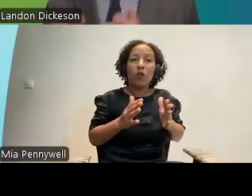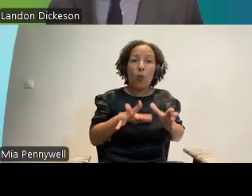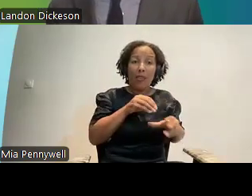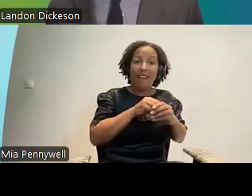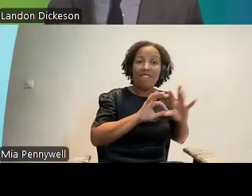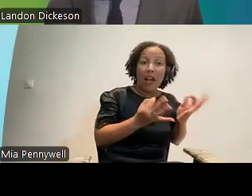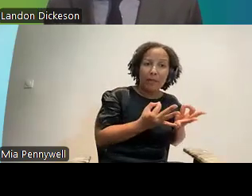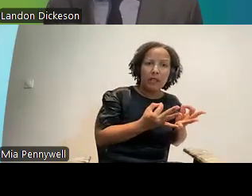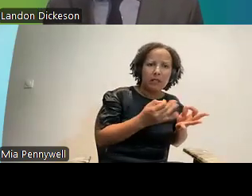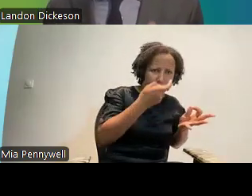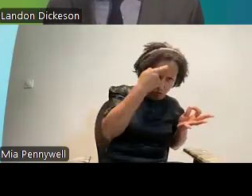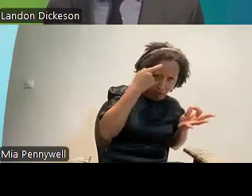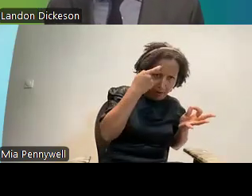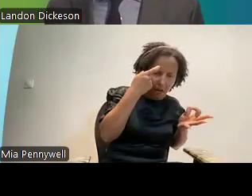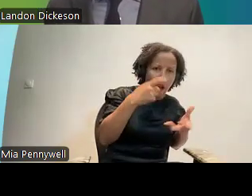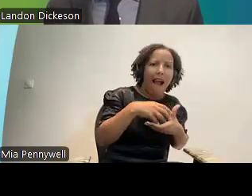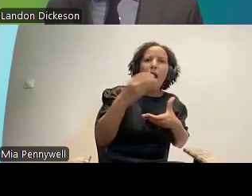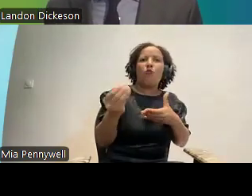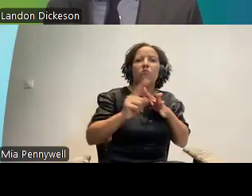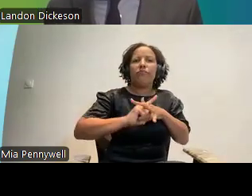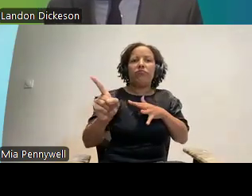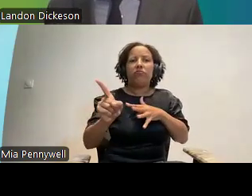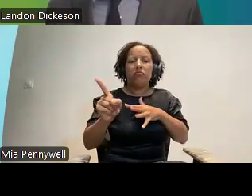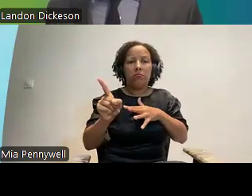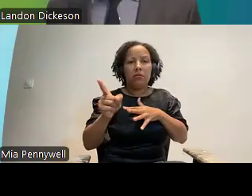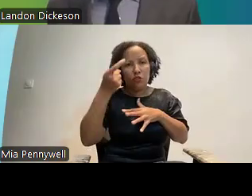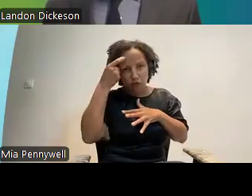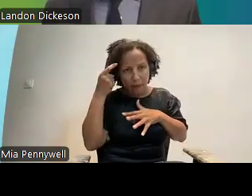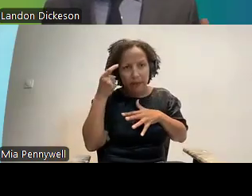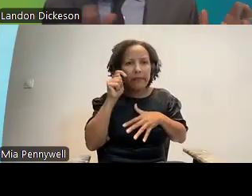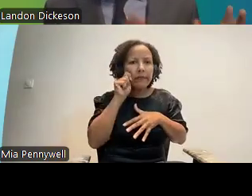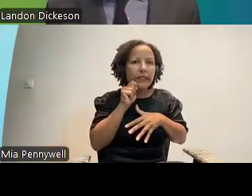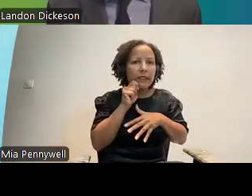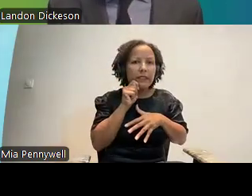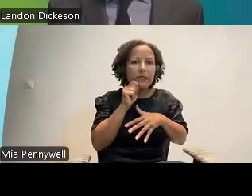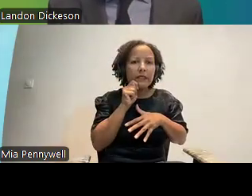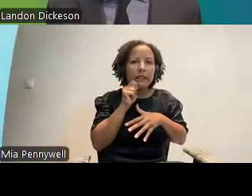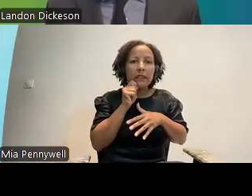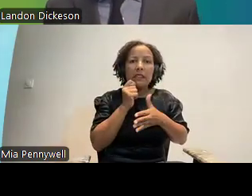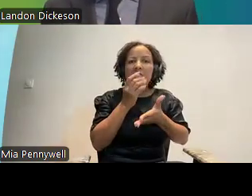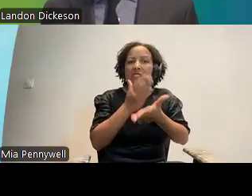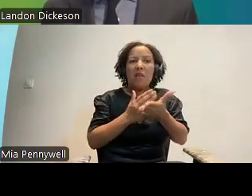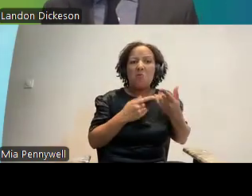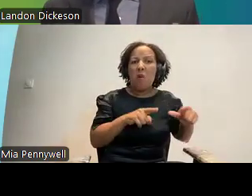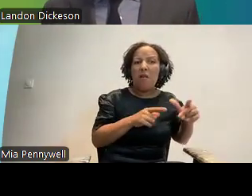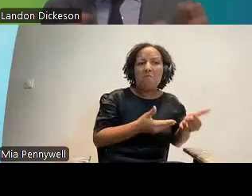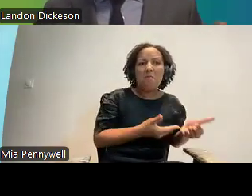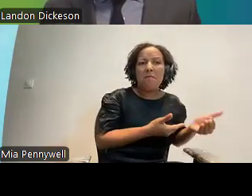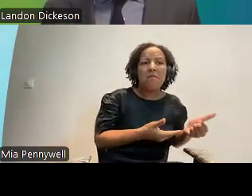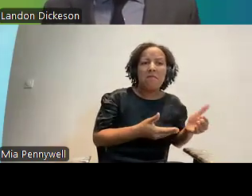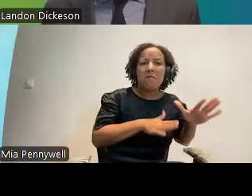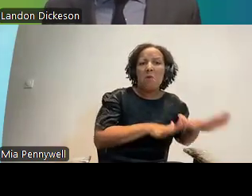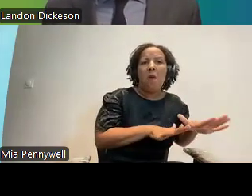into the external world once they became a teenager or late childhood, and for some, even in infancy. There is a